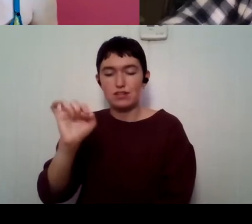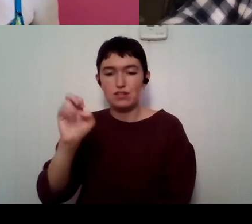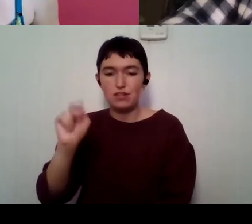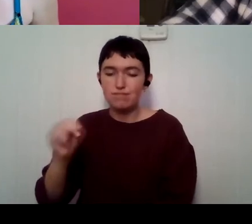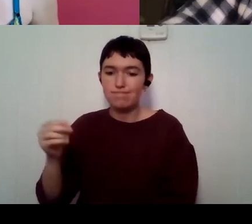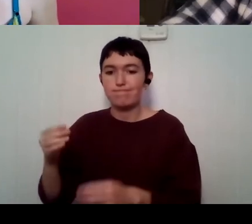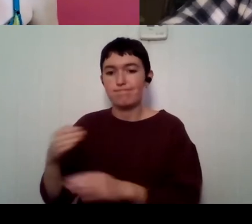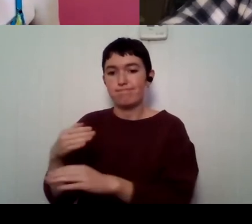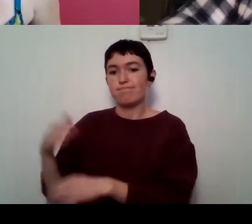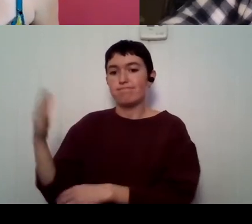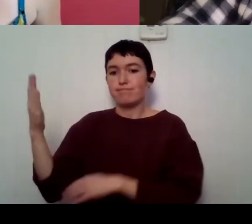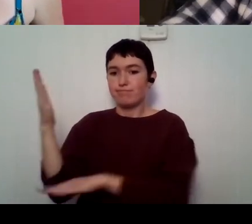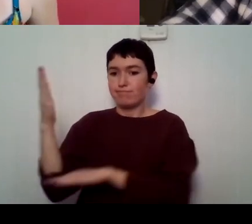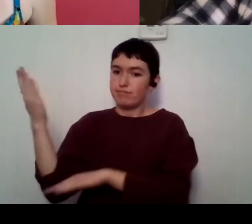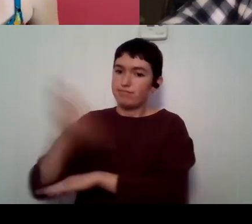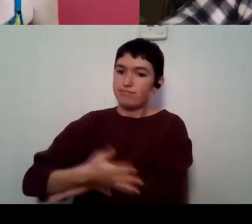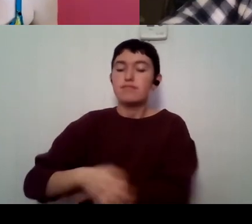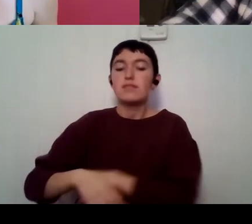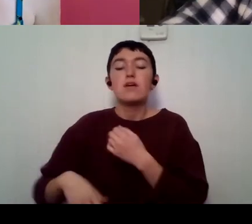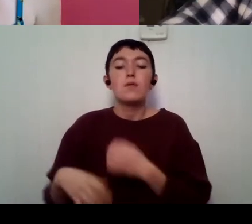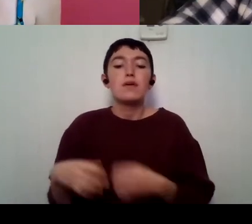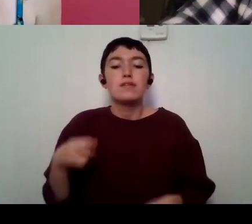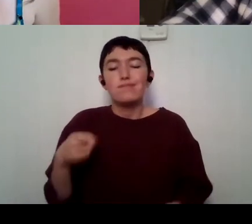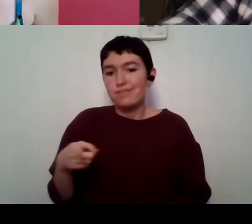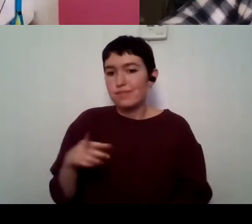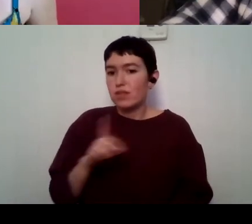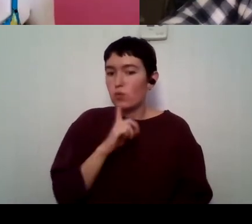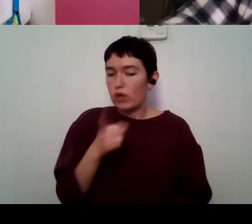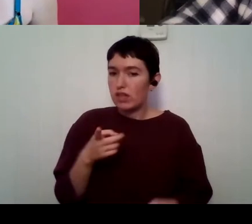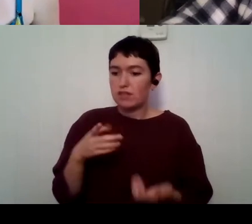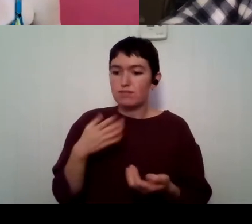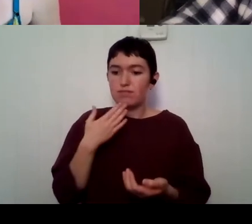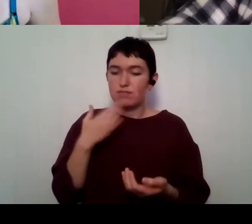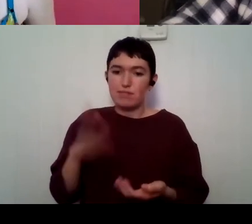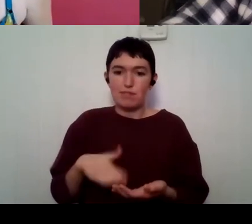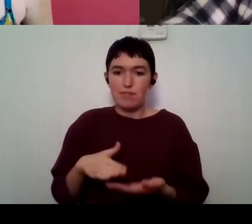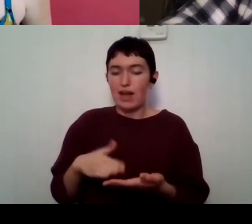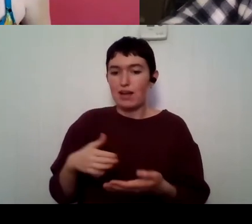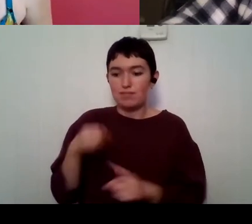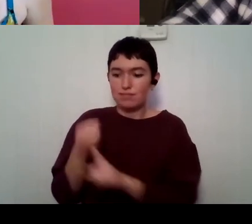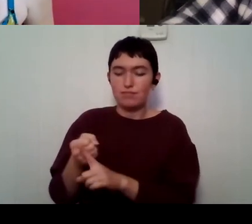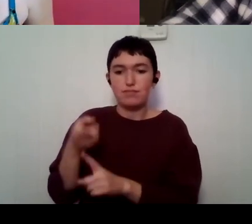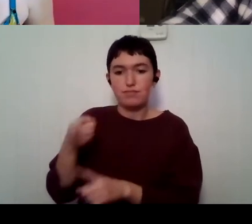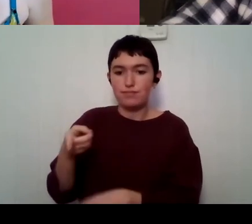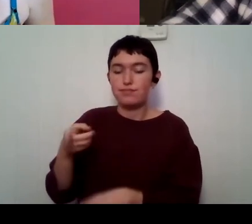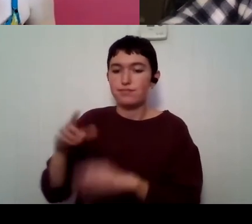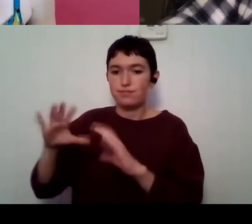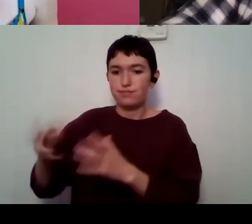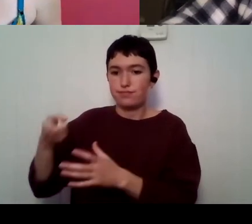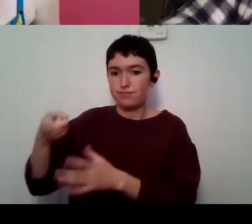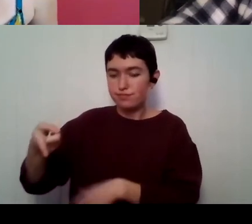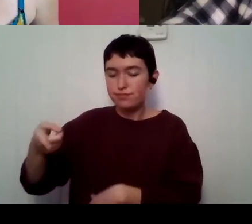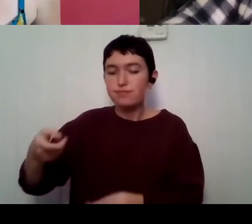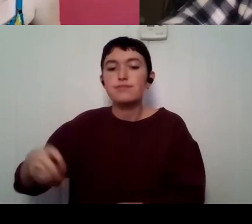critically endangered. Even the spider monkeys I study here are critically endangered. And there are programs. In fact, there's a lot of programs. If you actually wanted